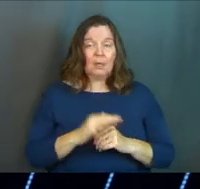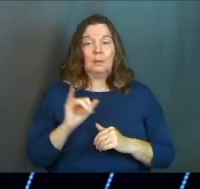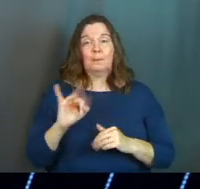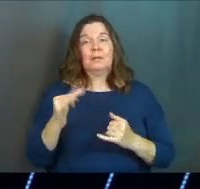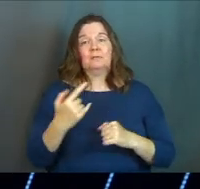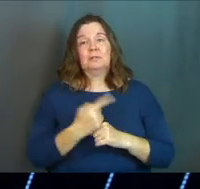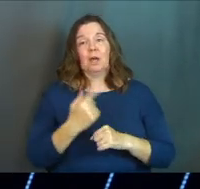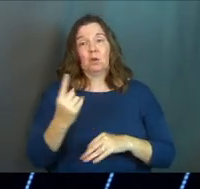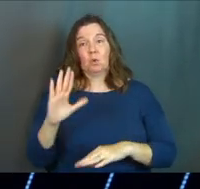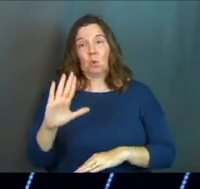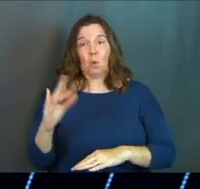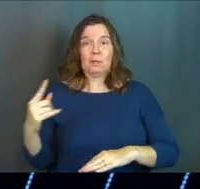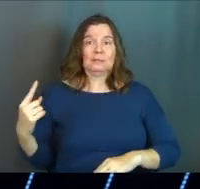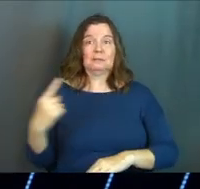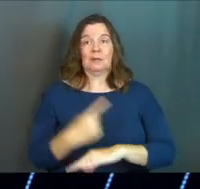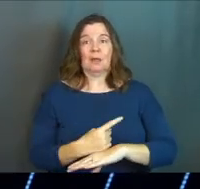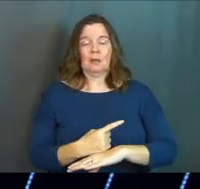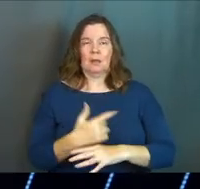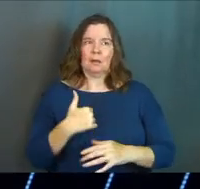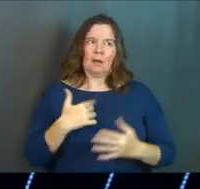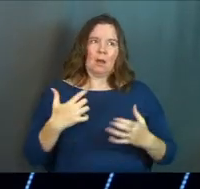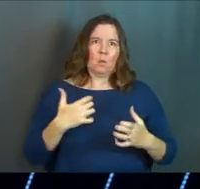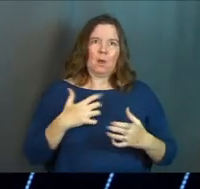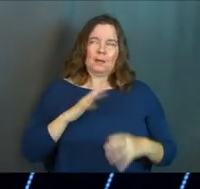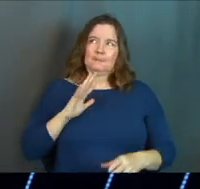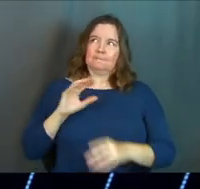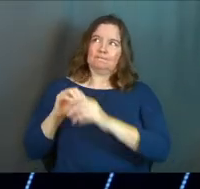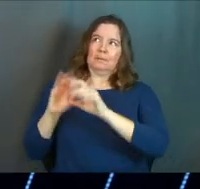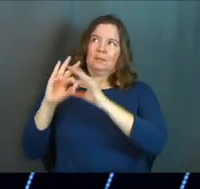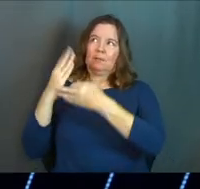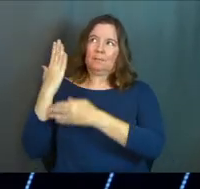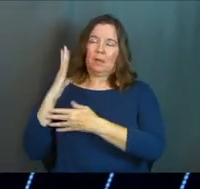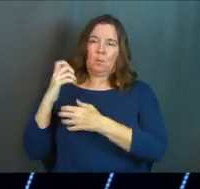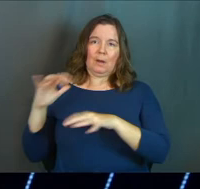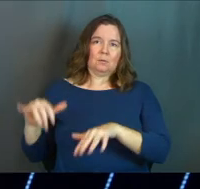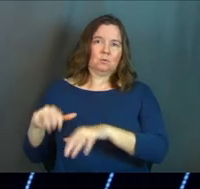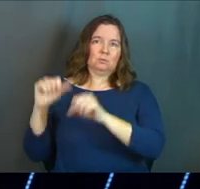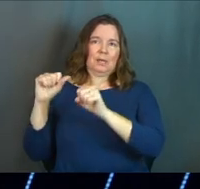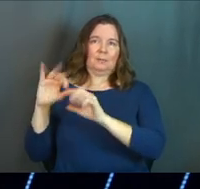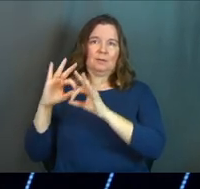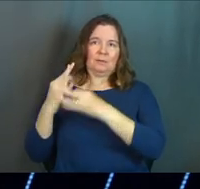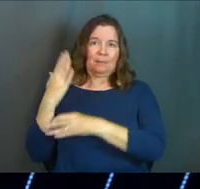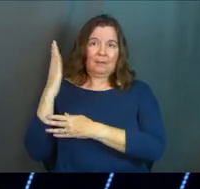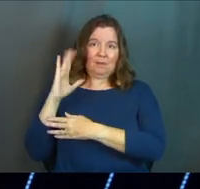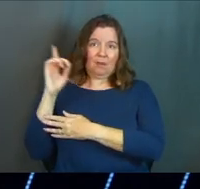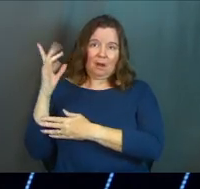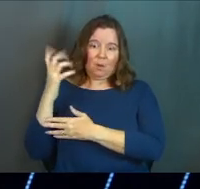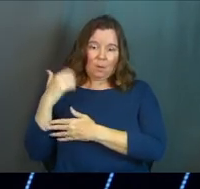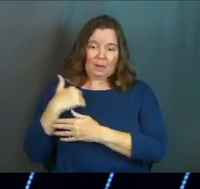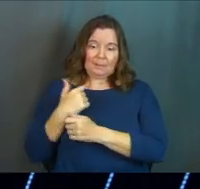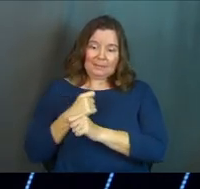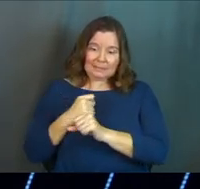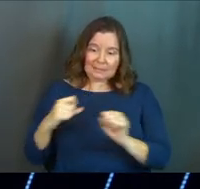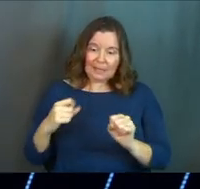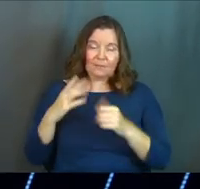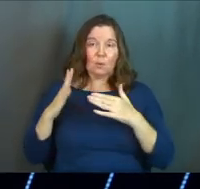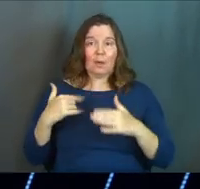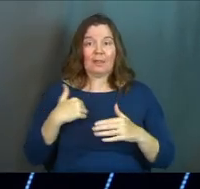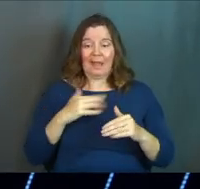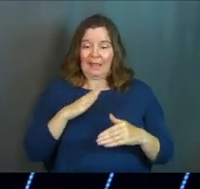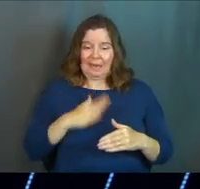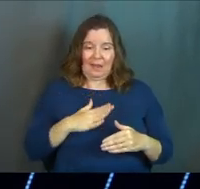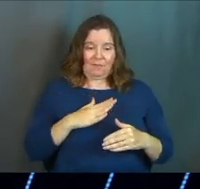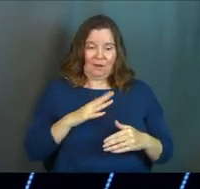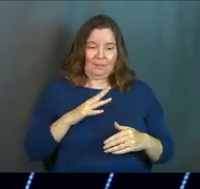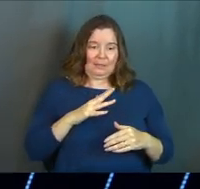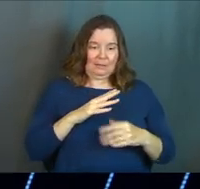But if today's your day, and you're like, I want to be in the family of God. I want to get adopted into the family of God. I want to be saved in a way that I can